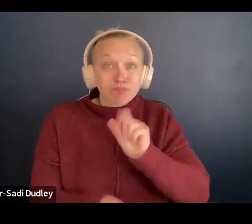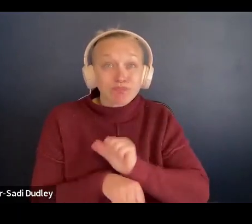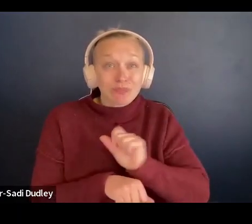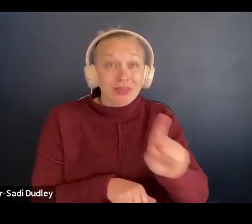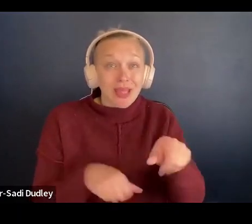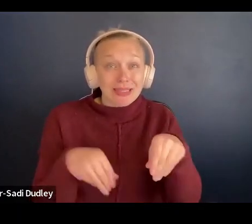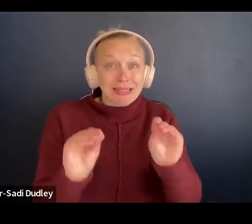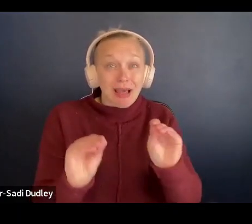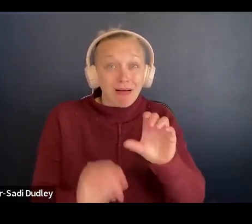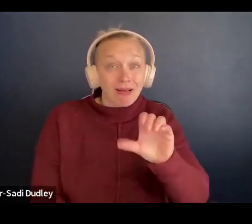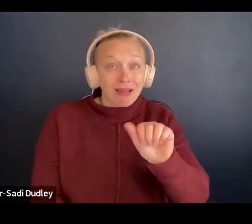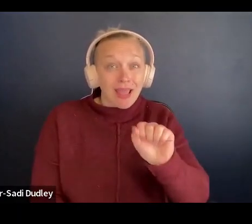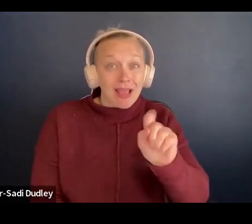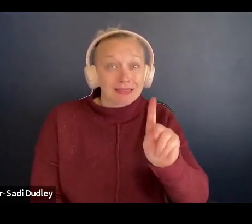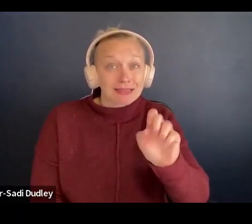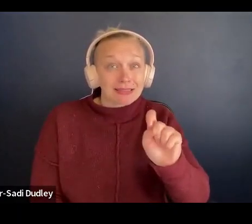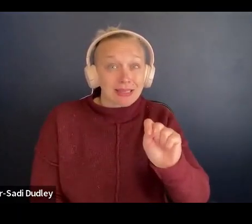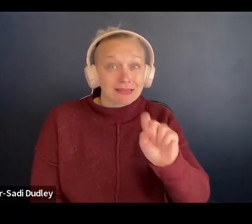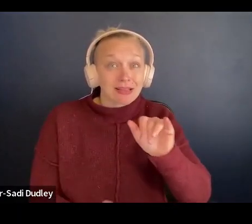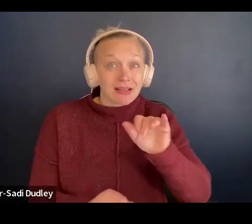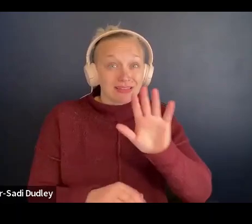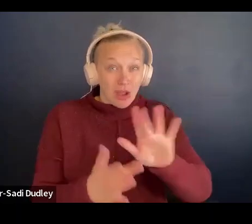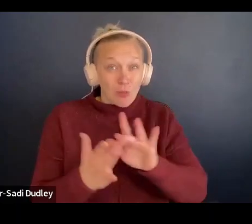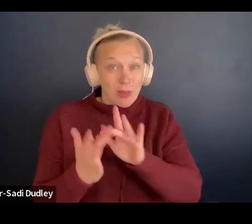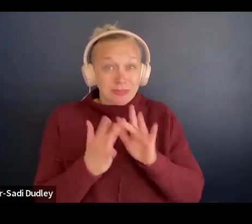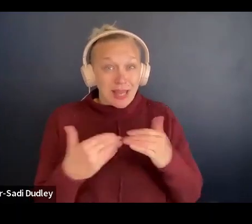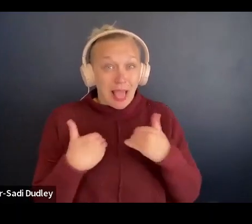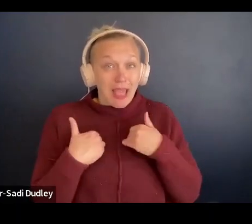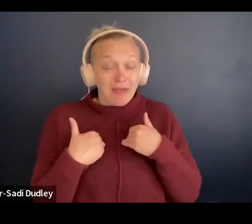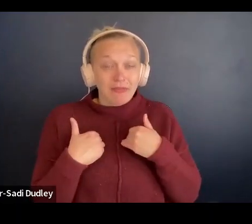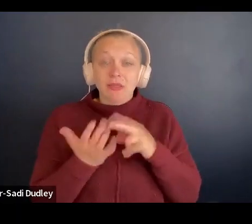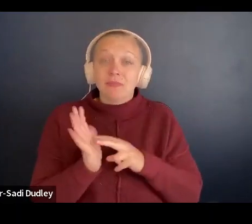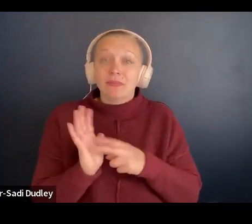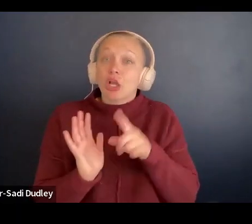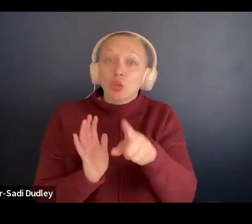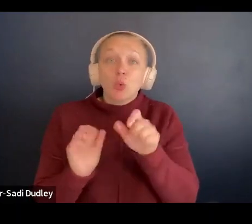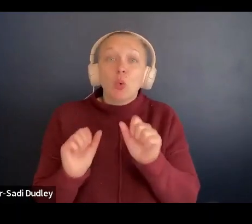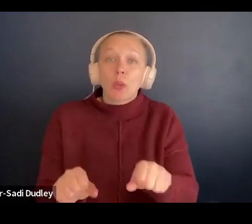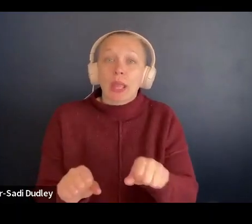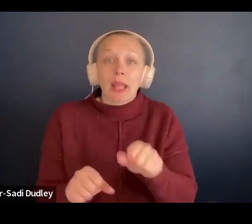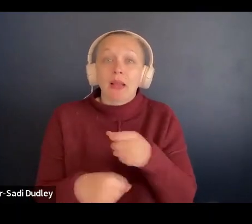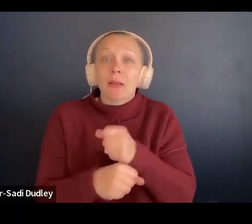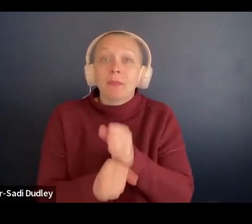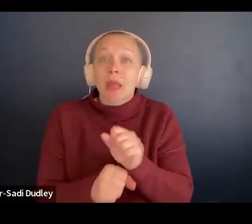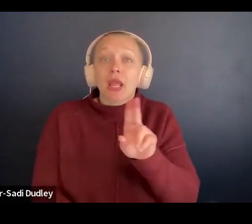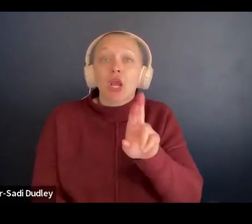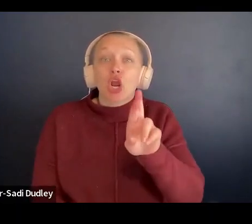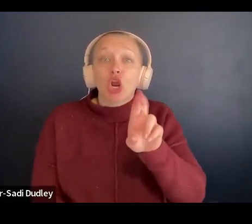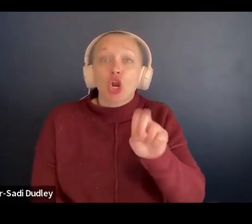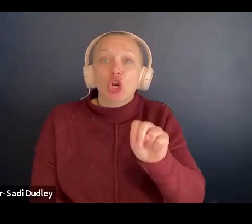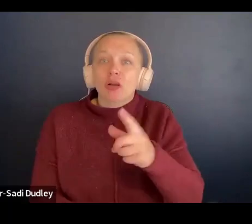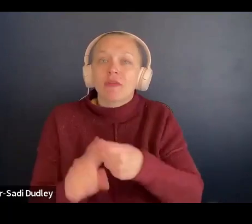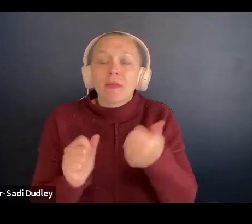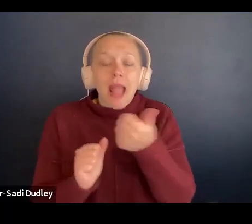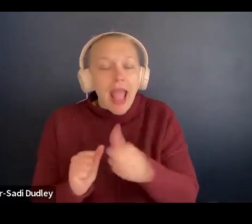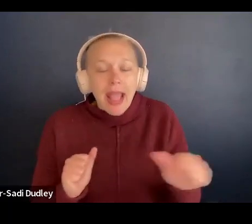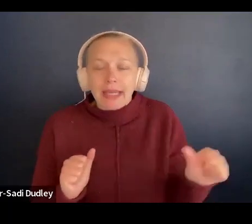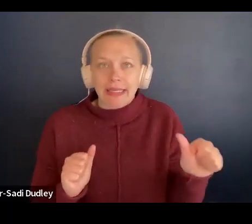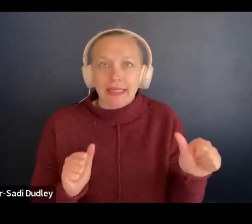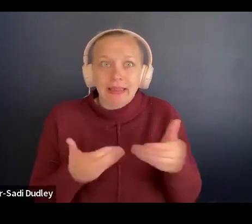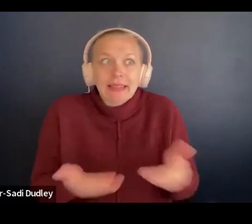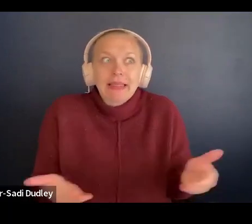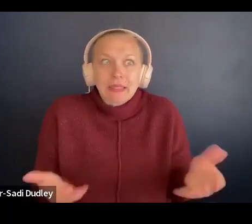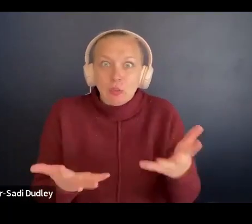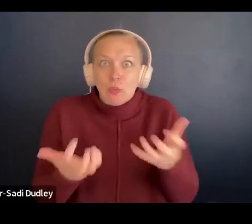caskets online. So you can make an earn out of anything. So just know that you have the right to bring in your own items to the funeral